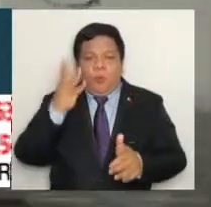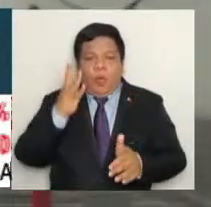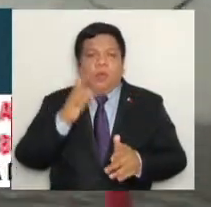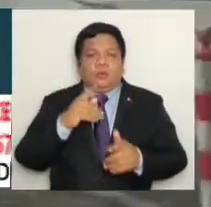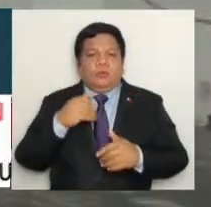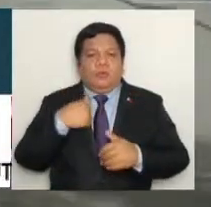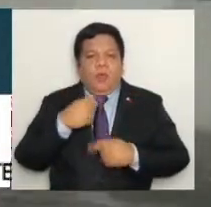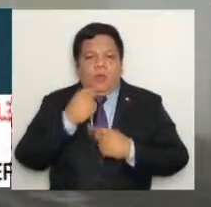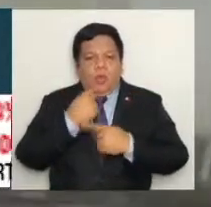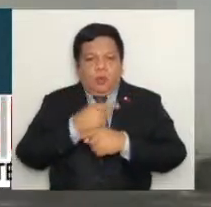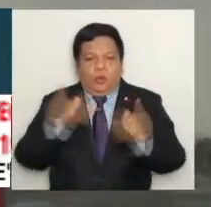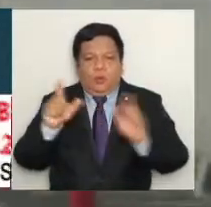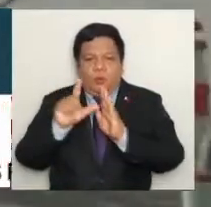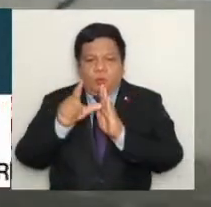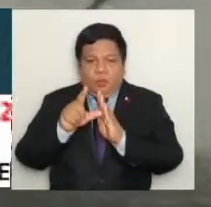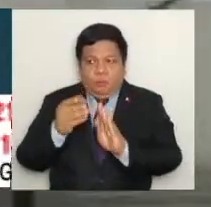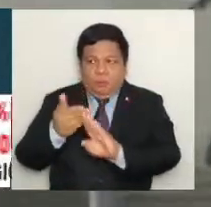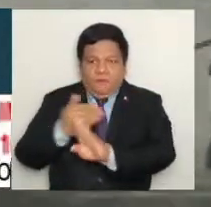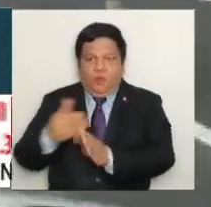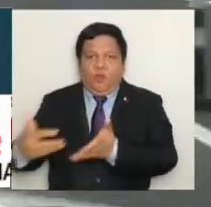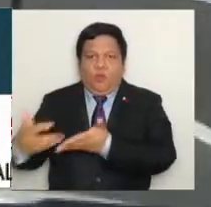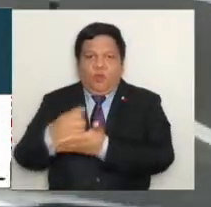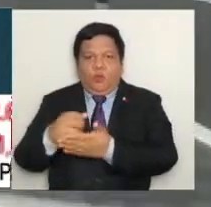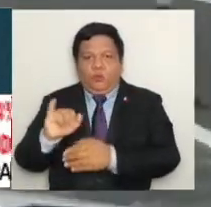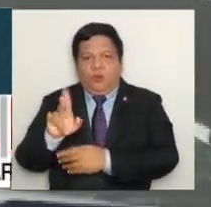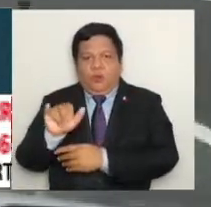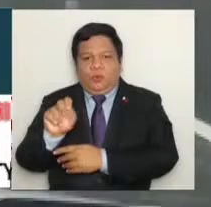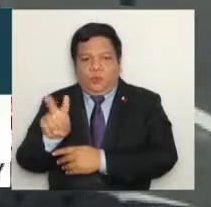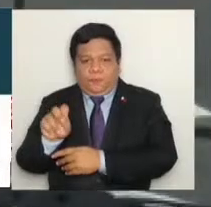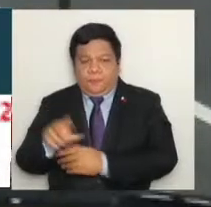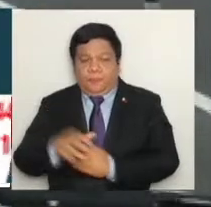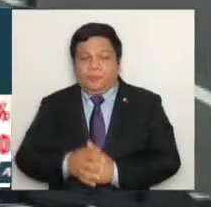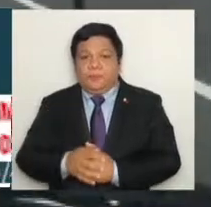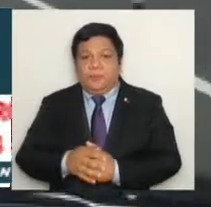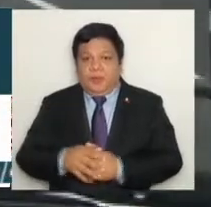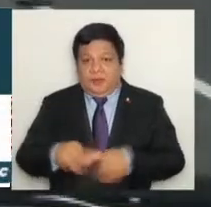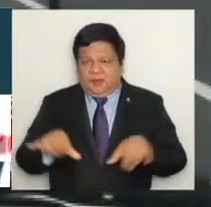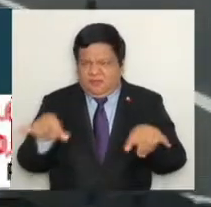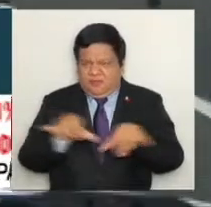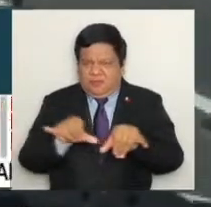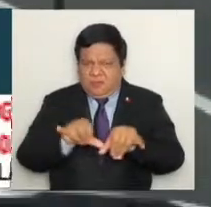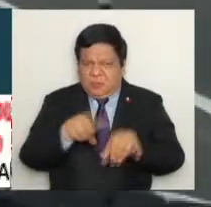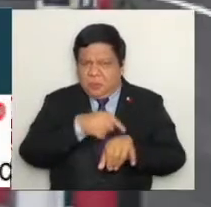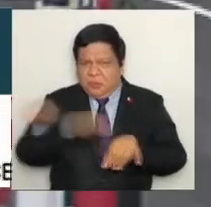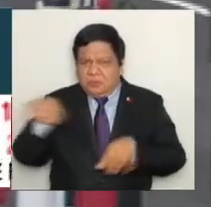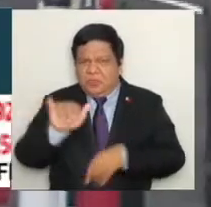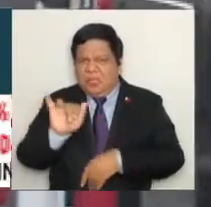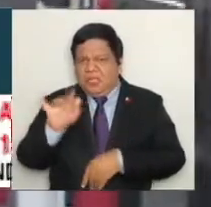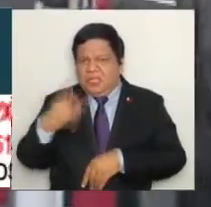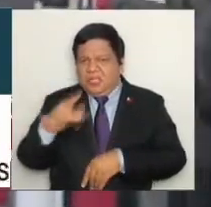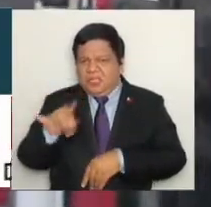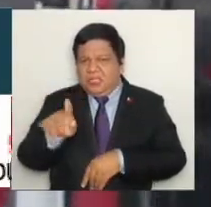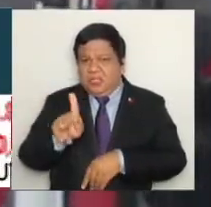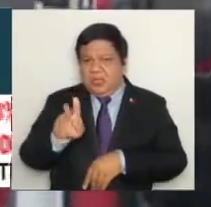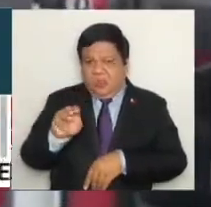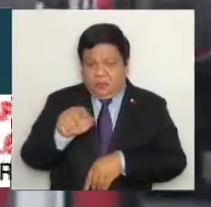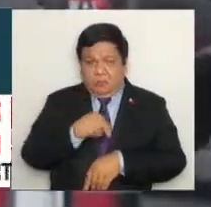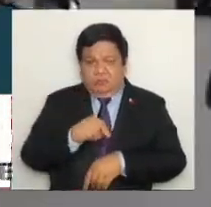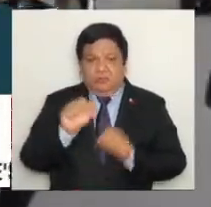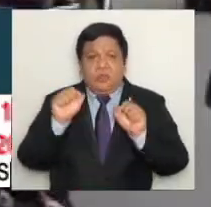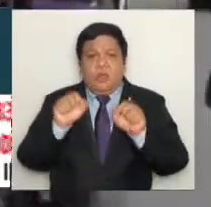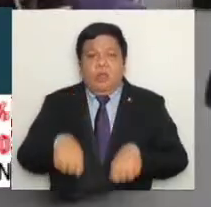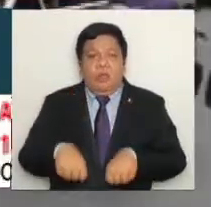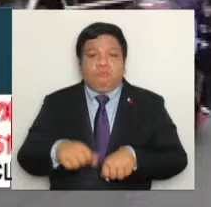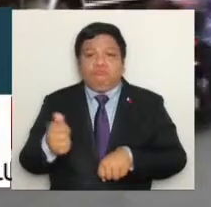toll plazas before it starts collecting the fees. The 18-kilometer Skyway Stage 3 project allows motorists to